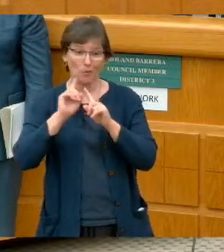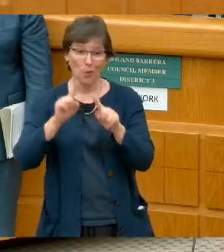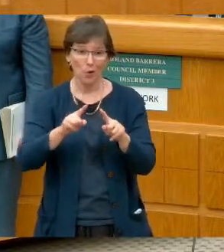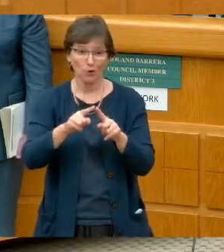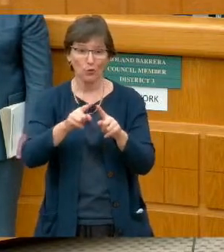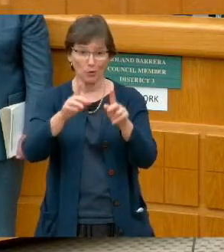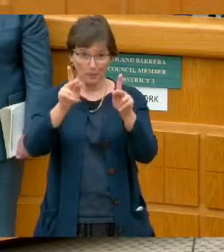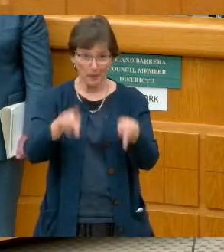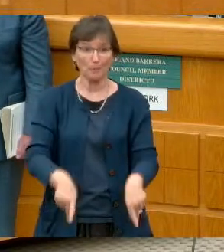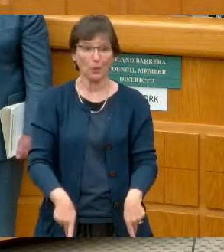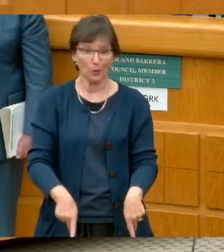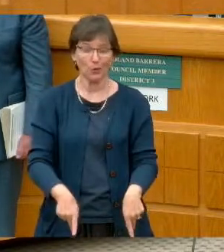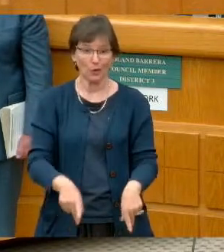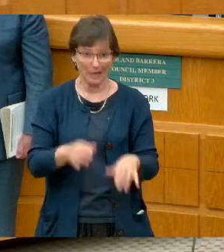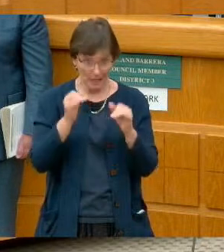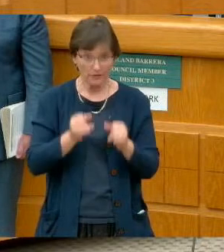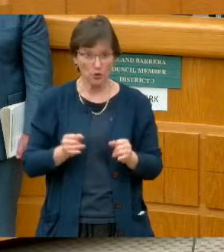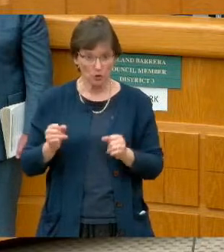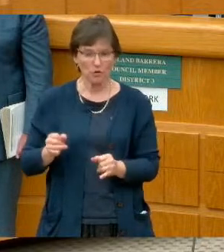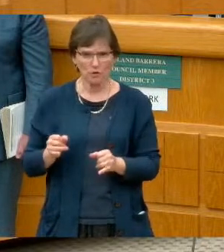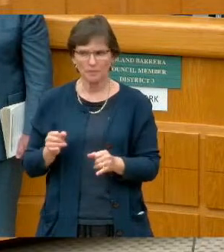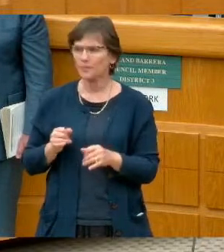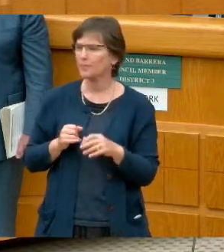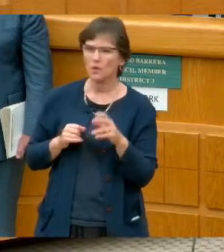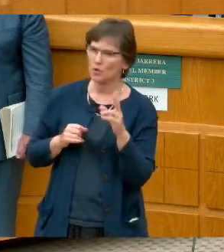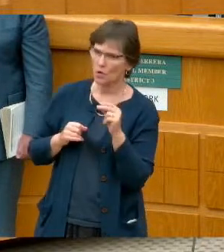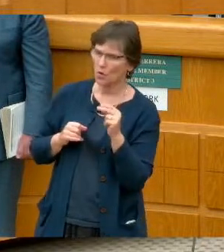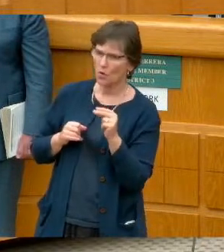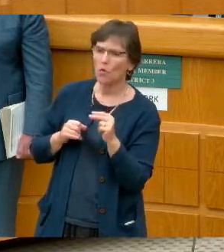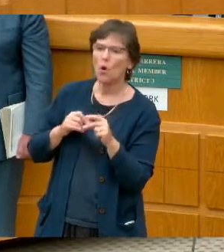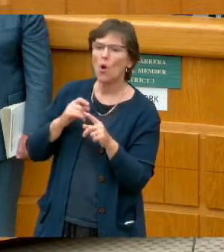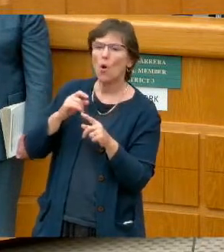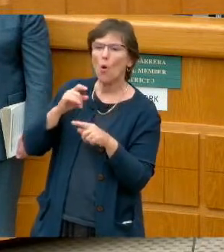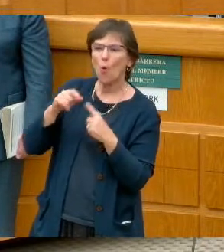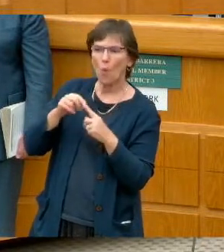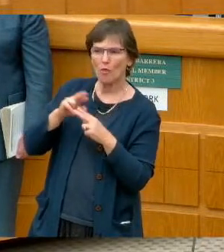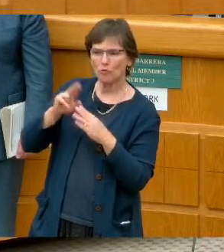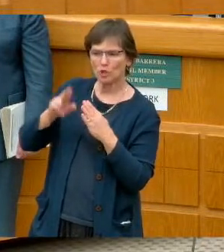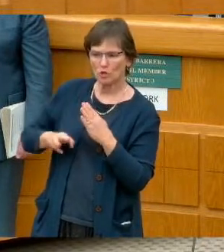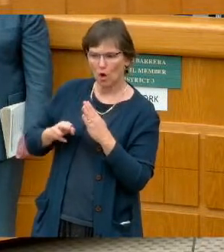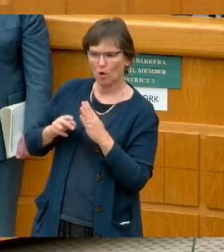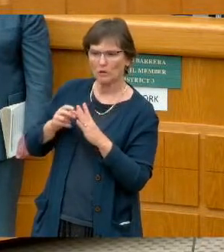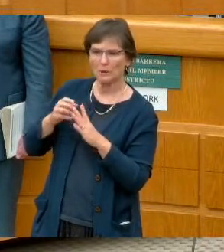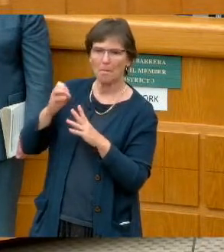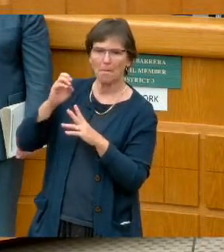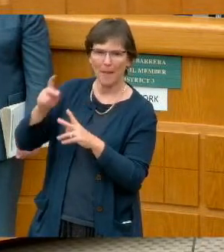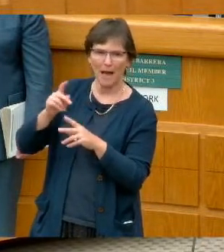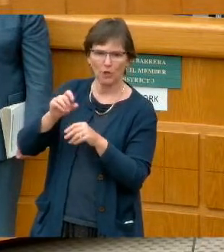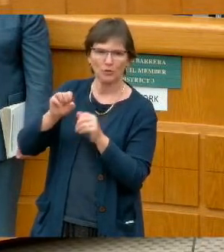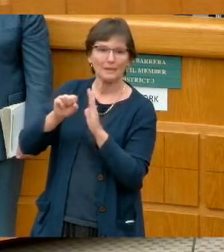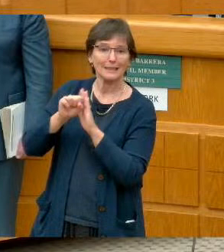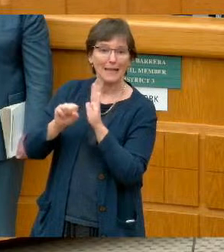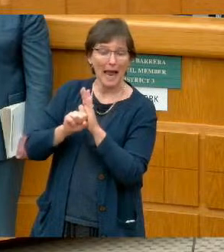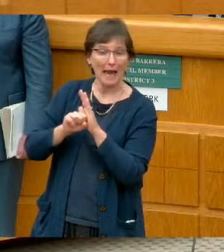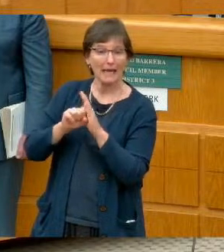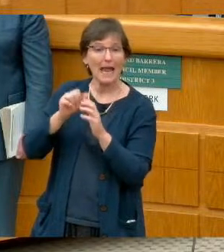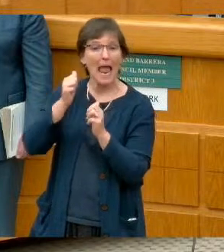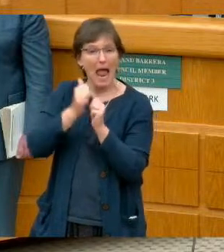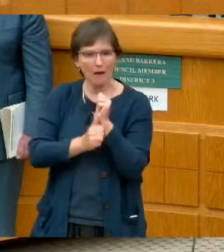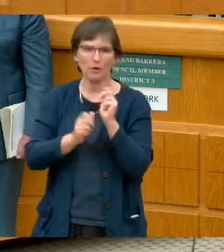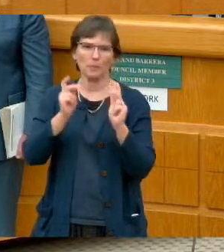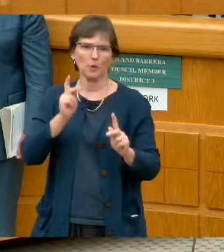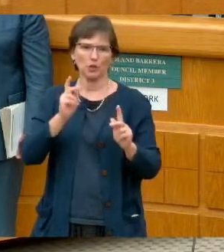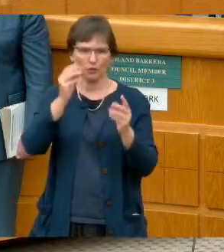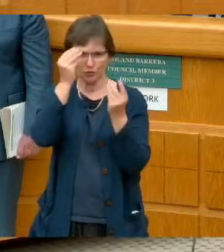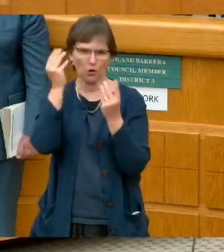individuals? no, and I mean, it is when they come back as positive, that's when they were notified. So they were notified,